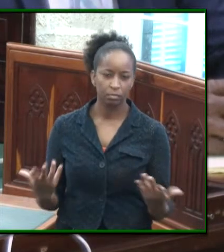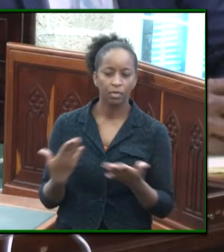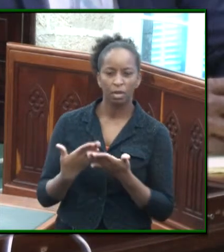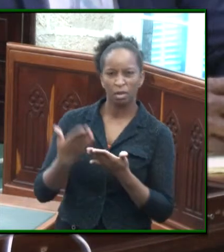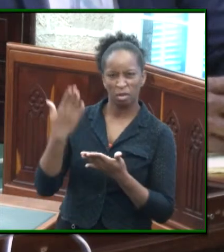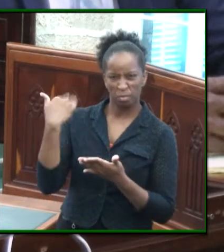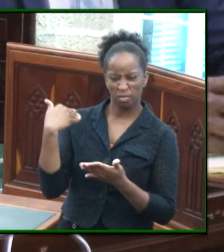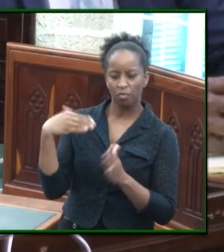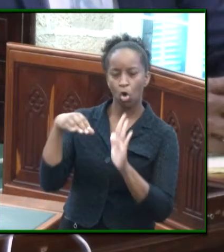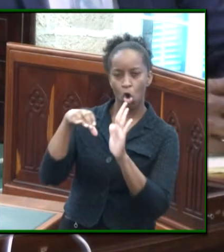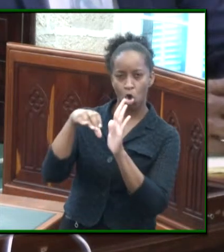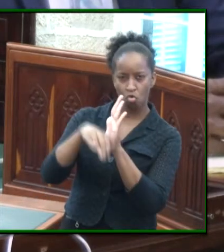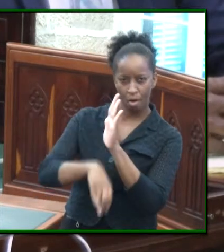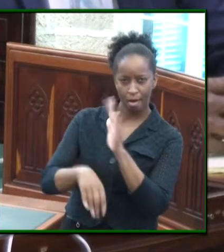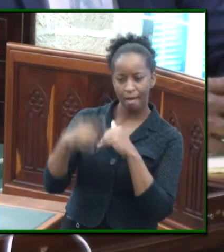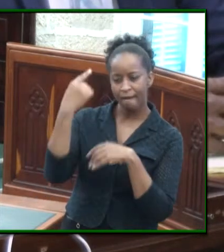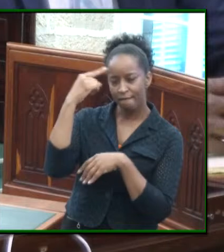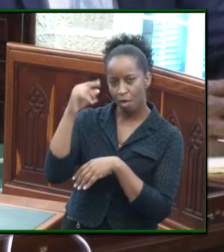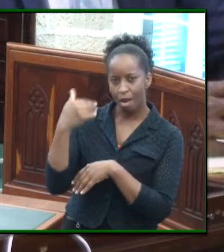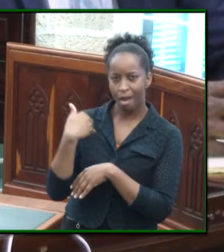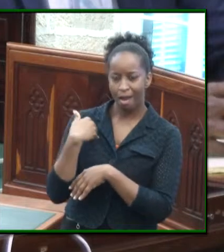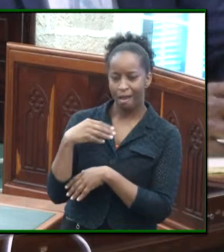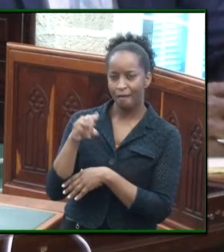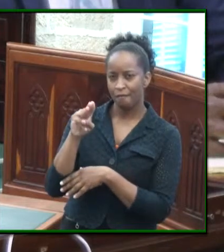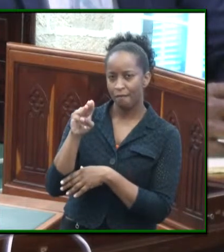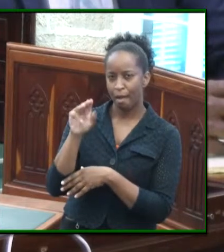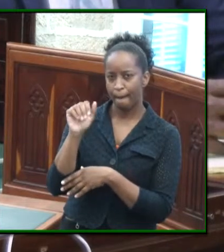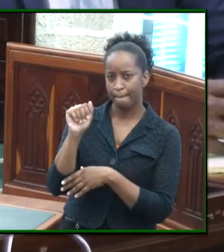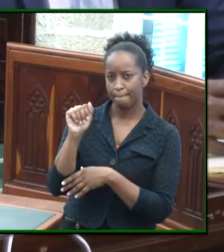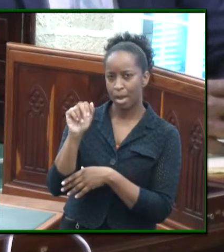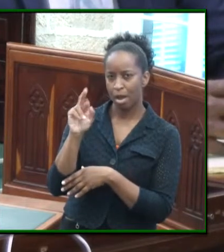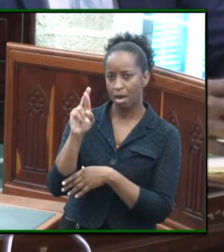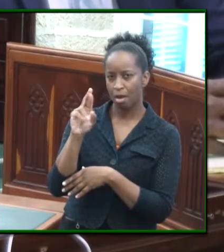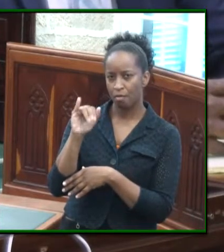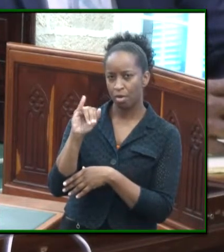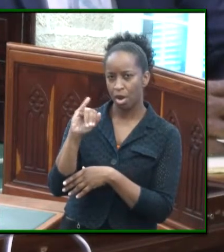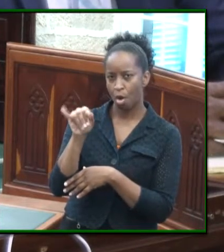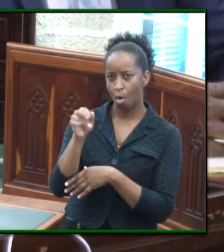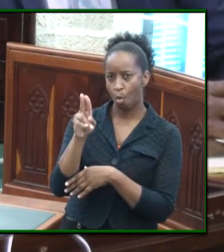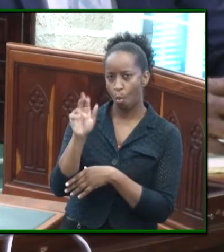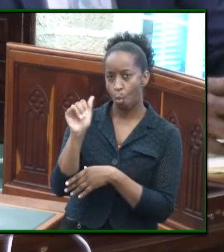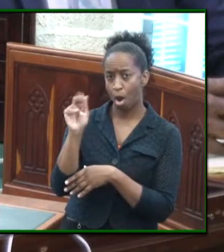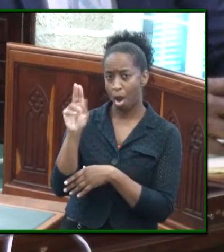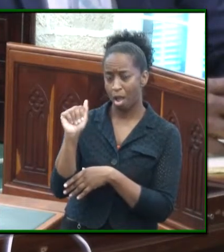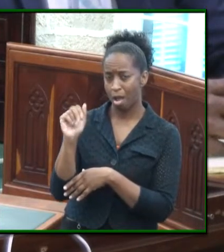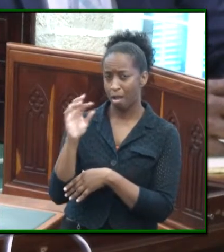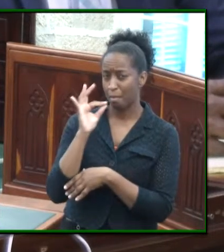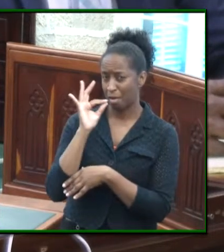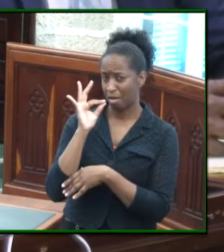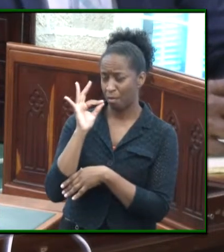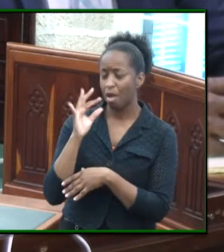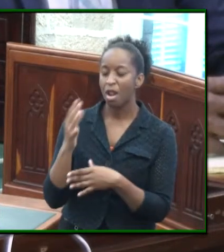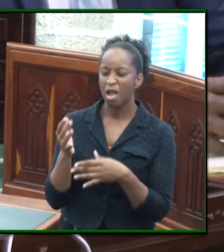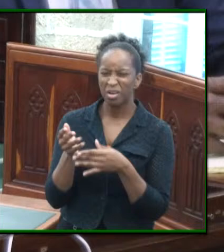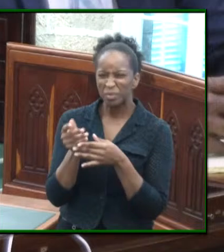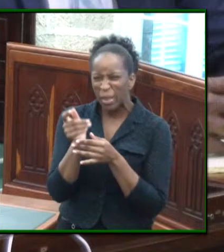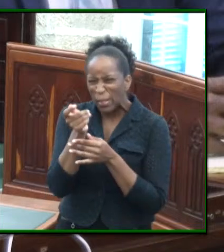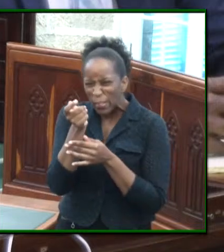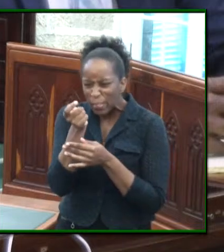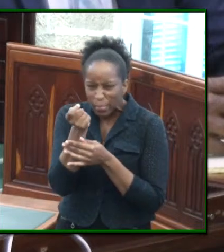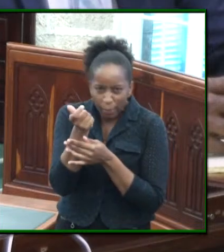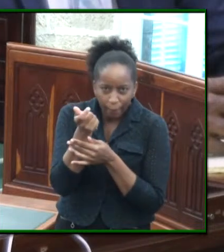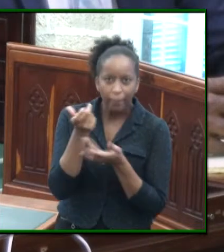marijuana. You might recall, I remember that in that legislation, it was provided that